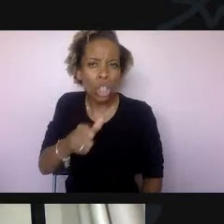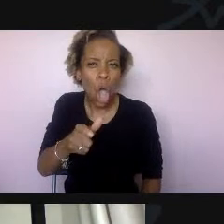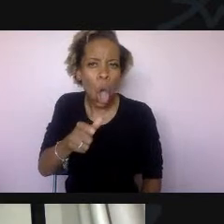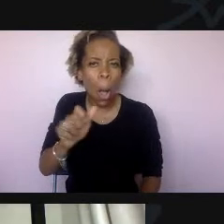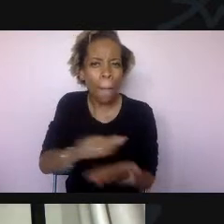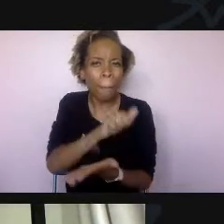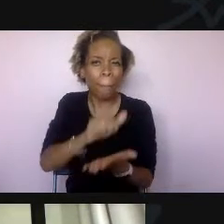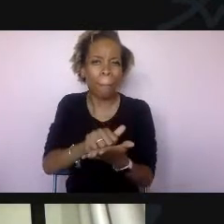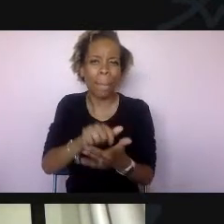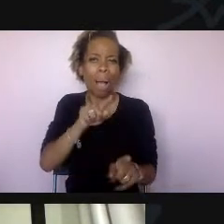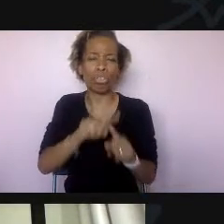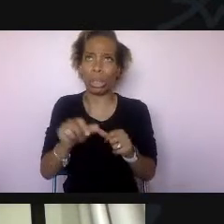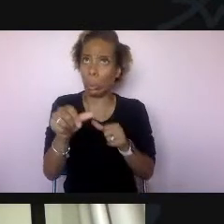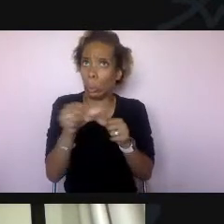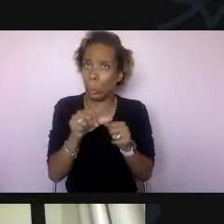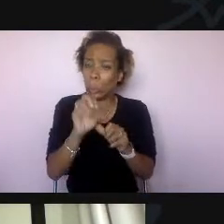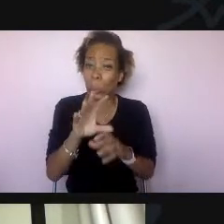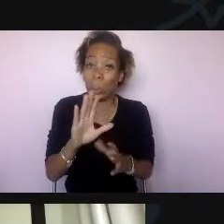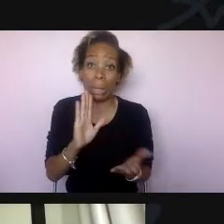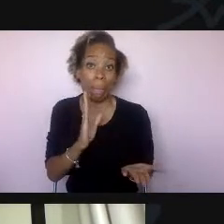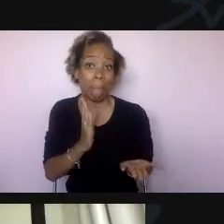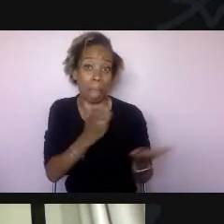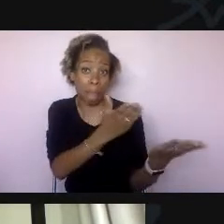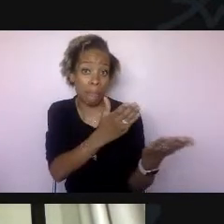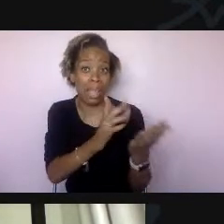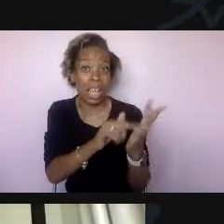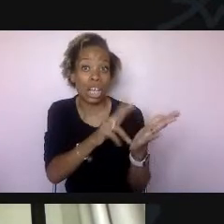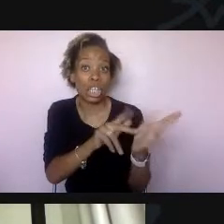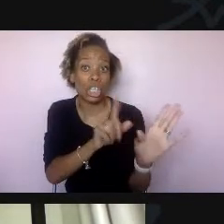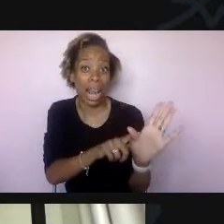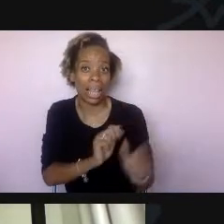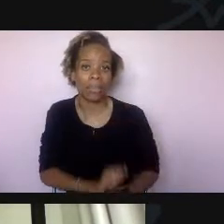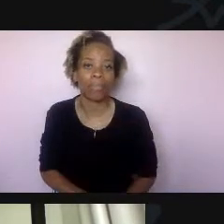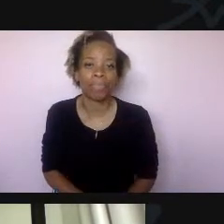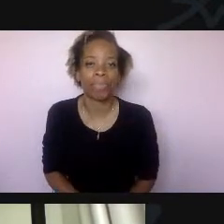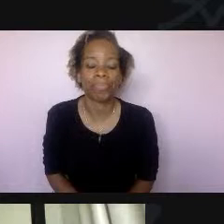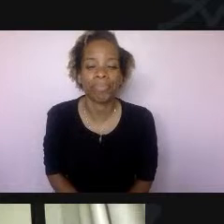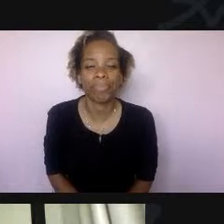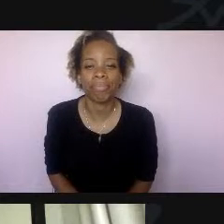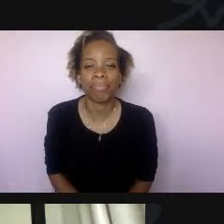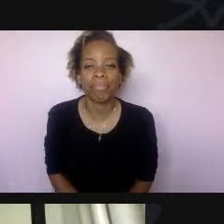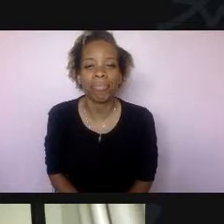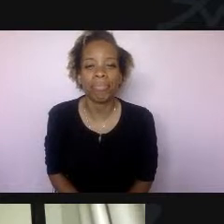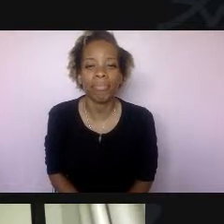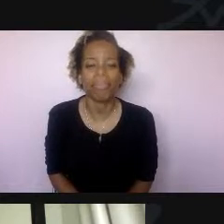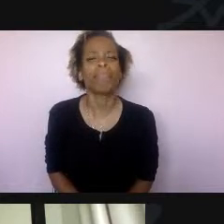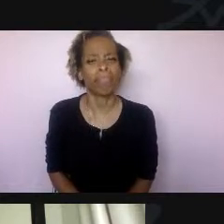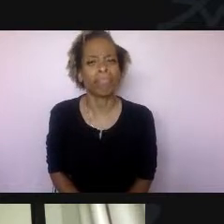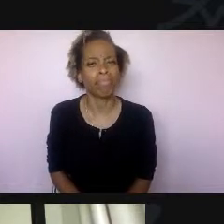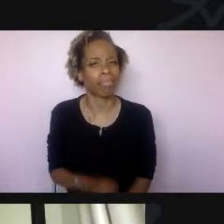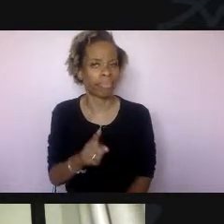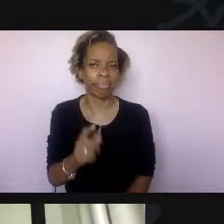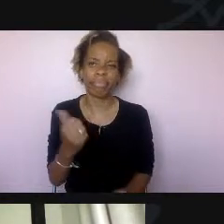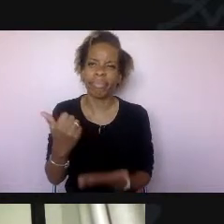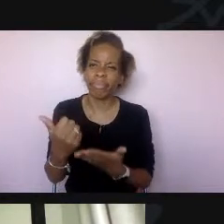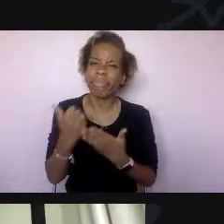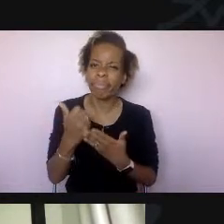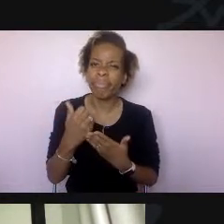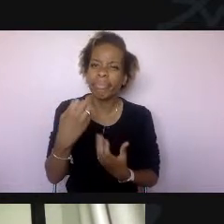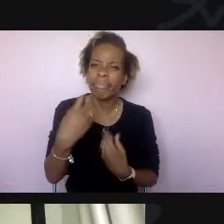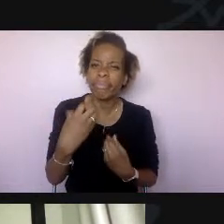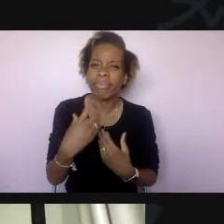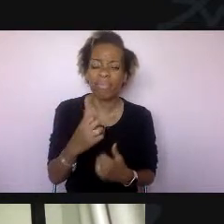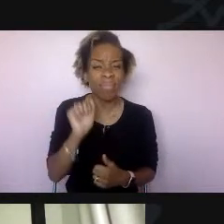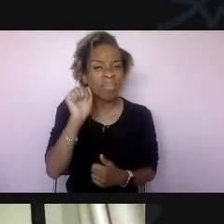make it very, very short. Okay, back to you, Jenny. Yeah, no, I think that's a really helpful point. And I think that, as we sort of said